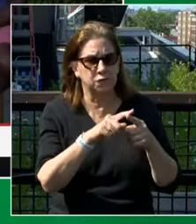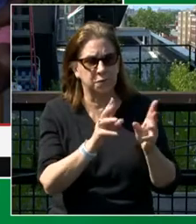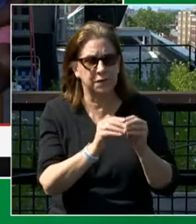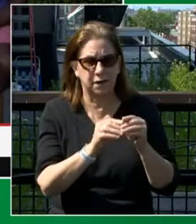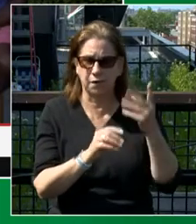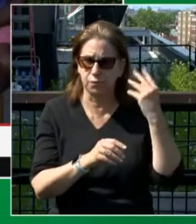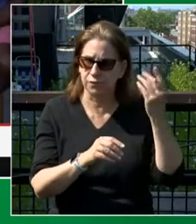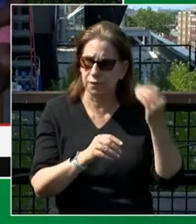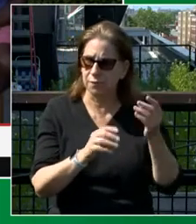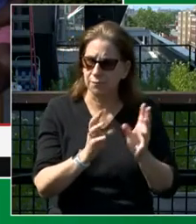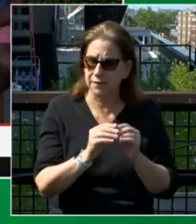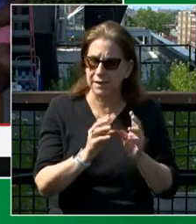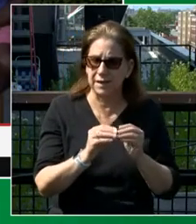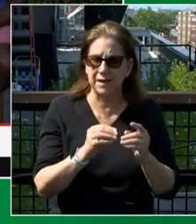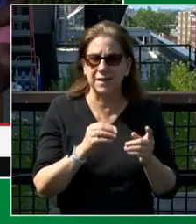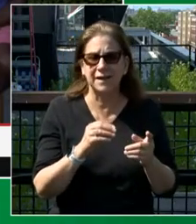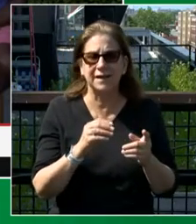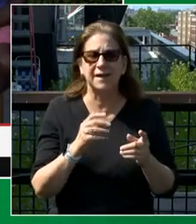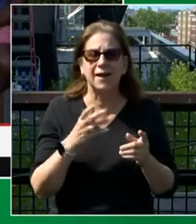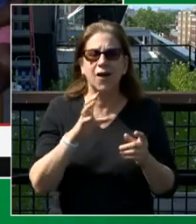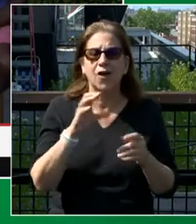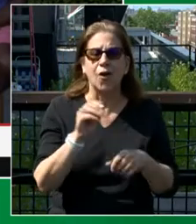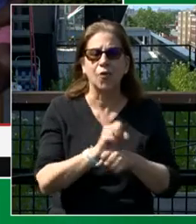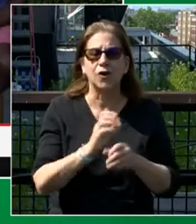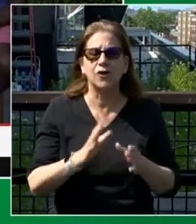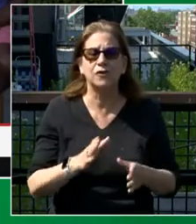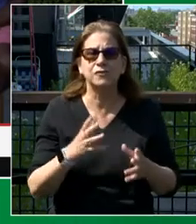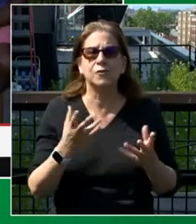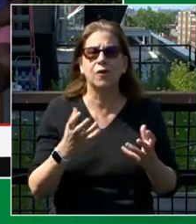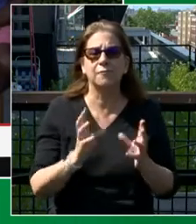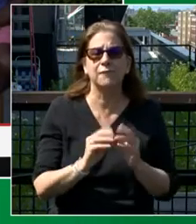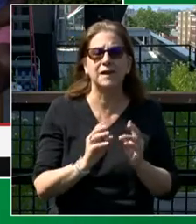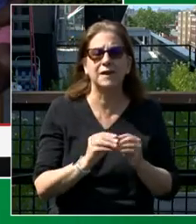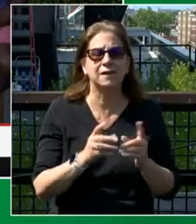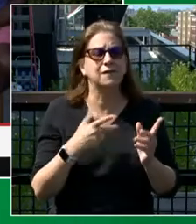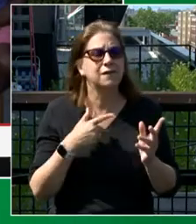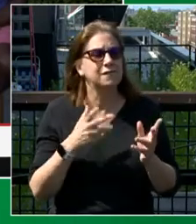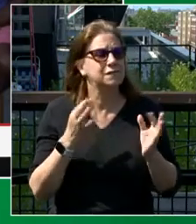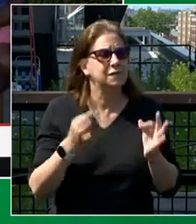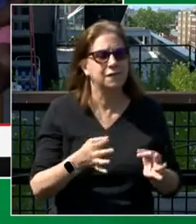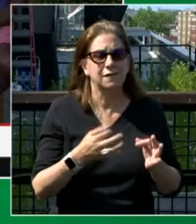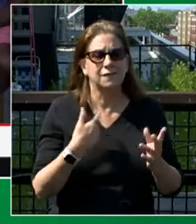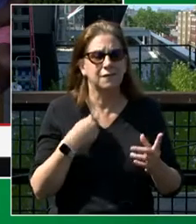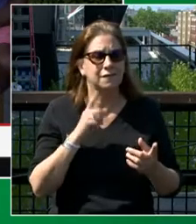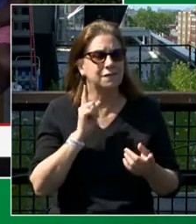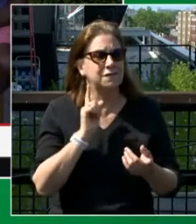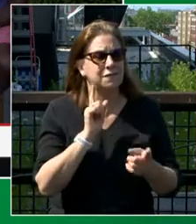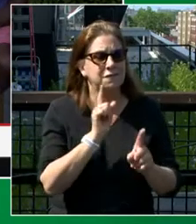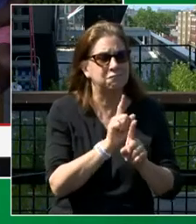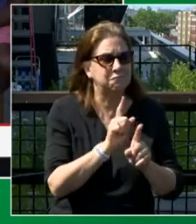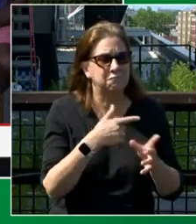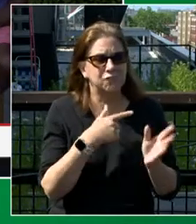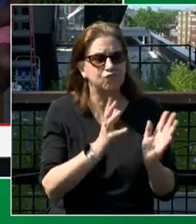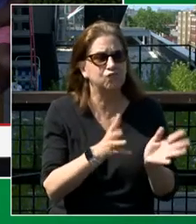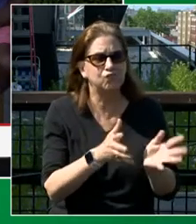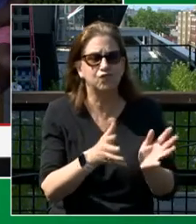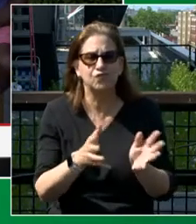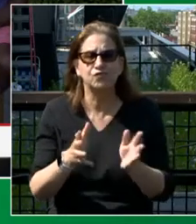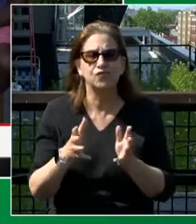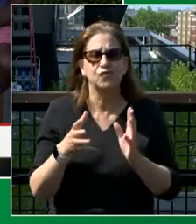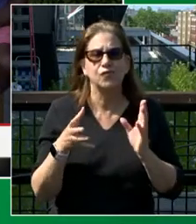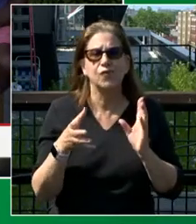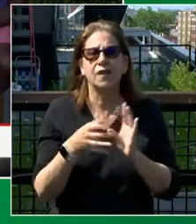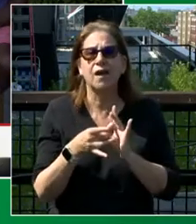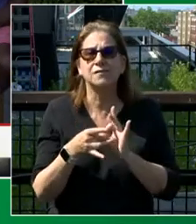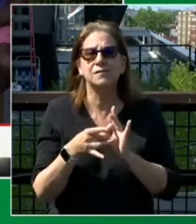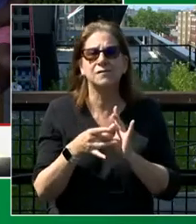again. Absolutely. For the first time. So I think this is kind of a tool just to really like ease people back into the office. And so